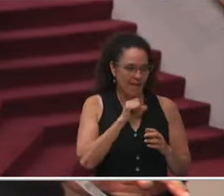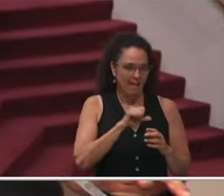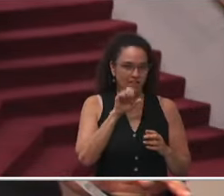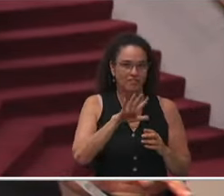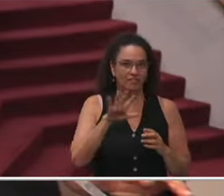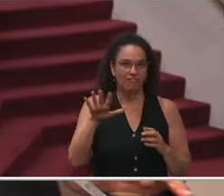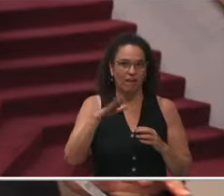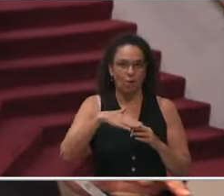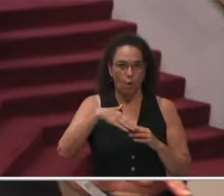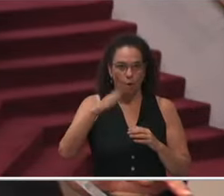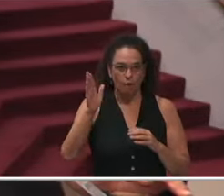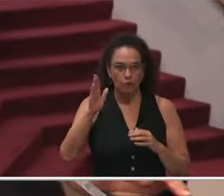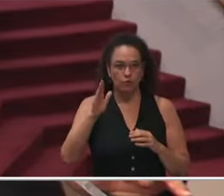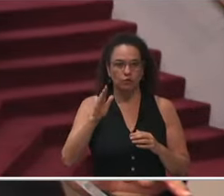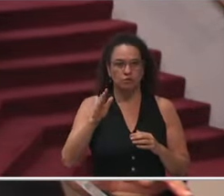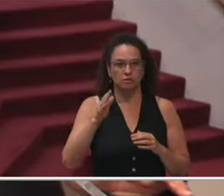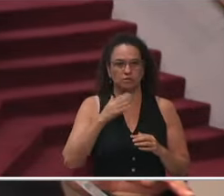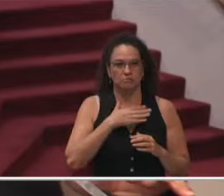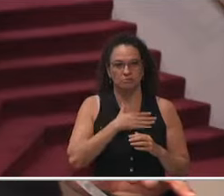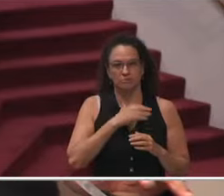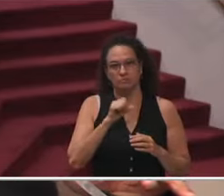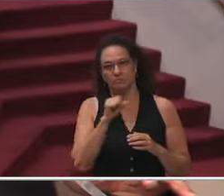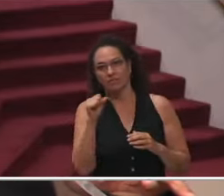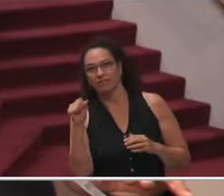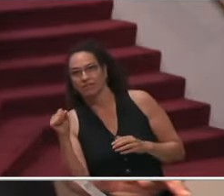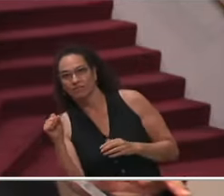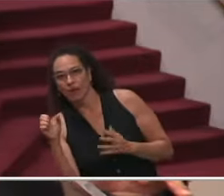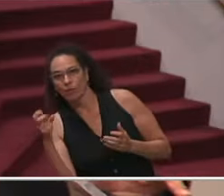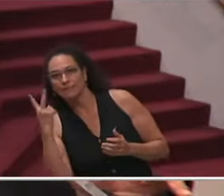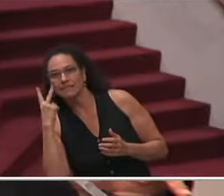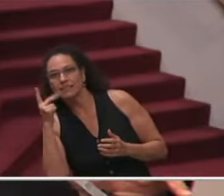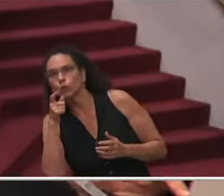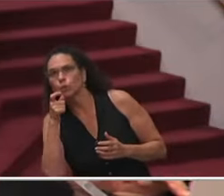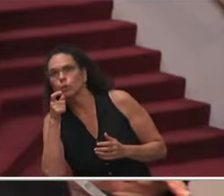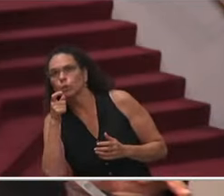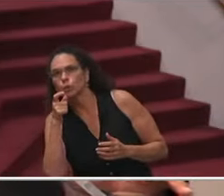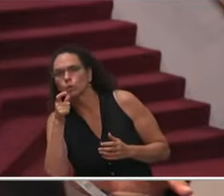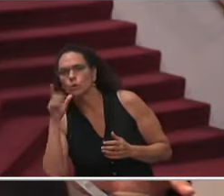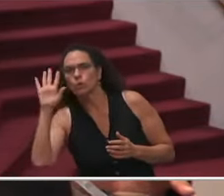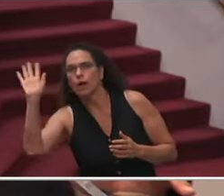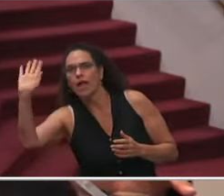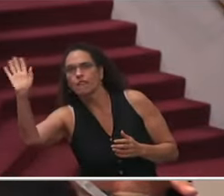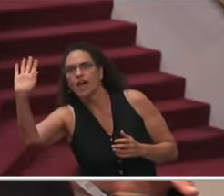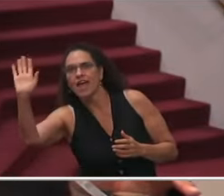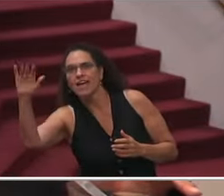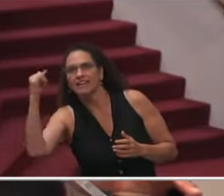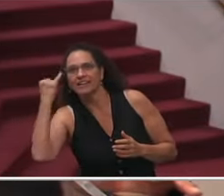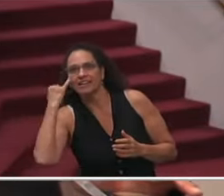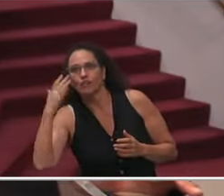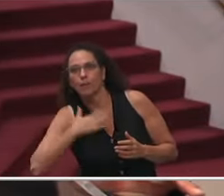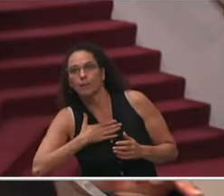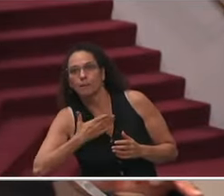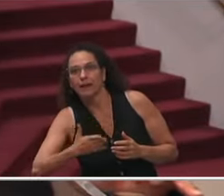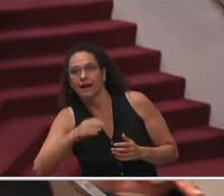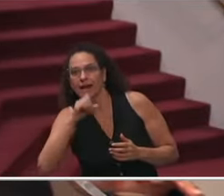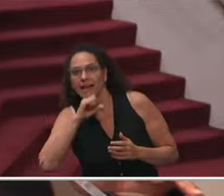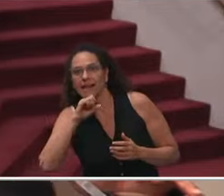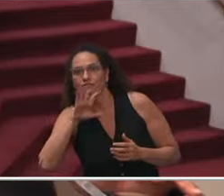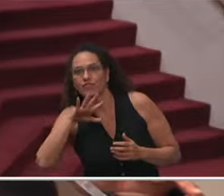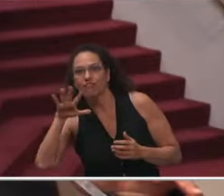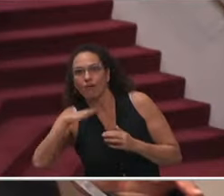over, lean out to the center aisle so I can see you. Wave your hand. There you